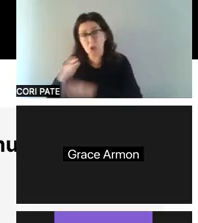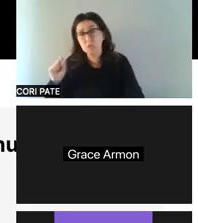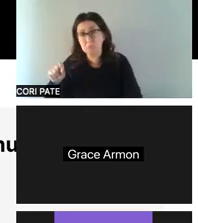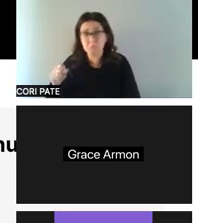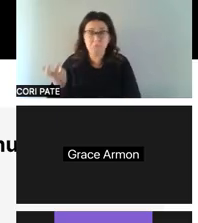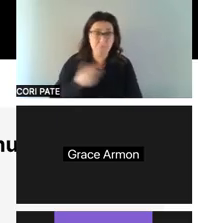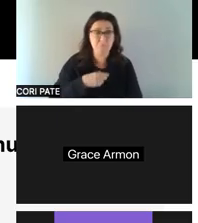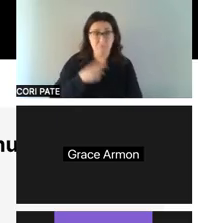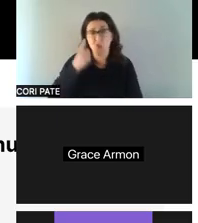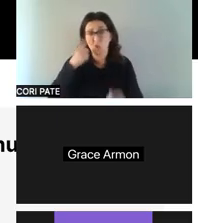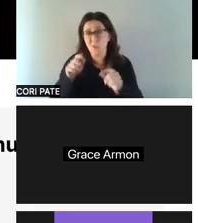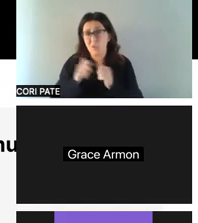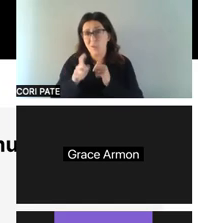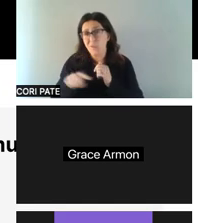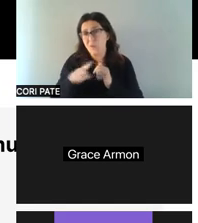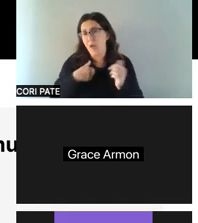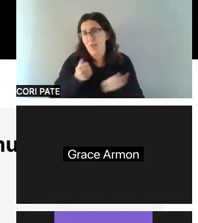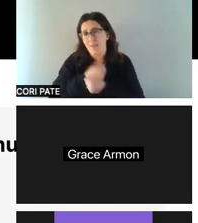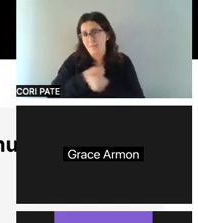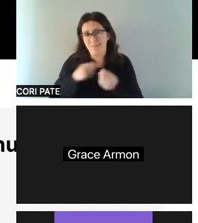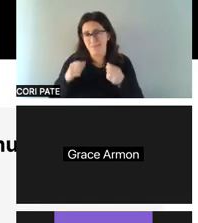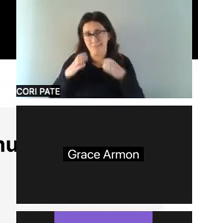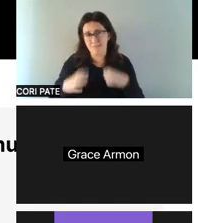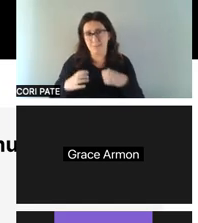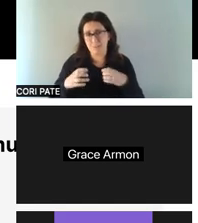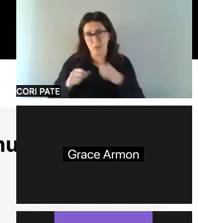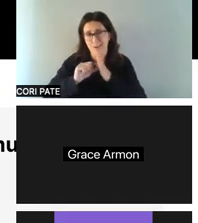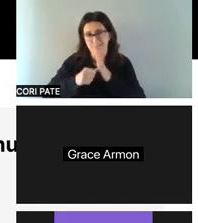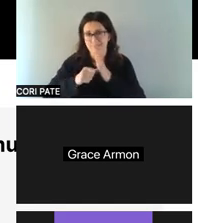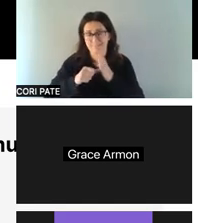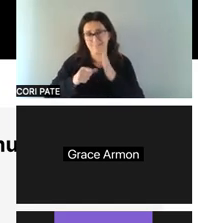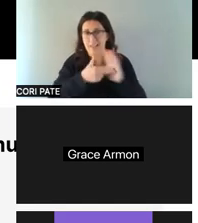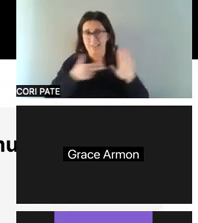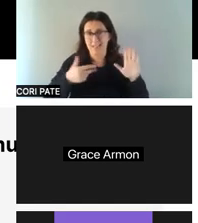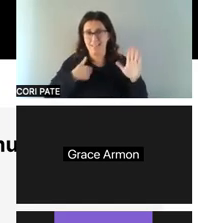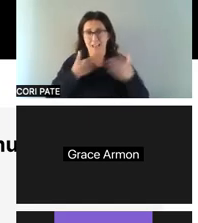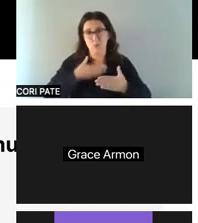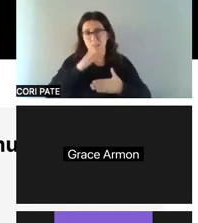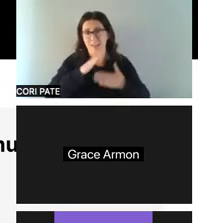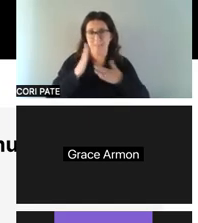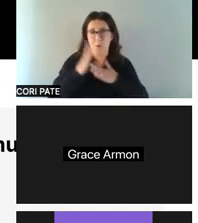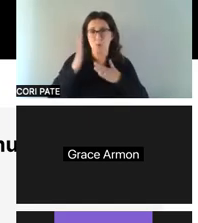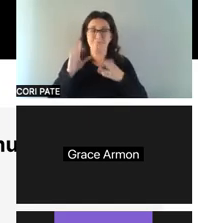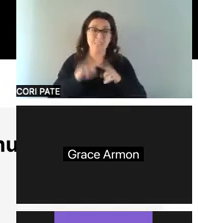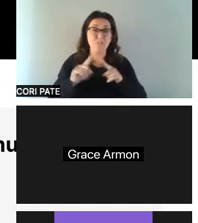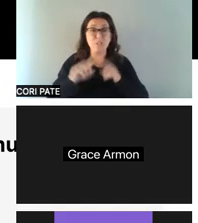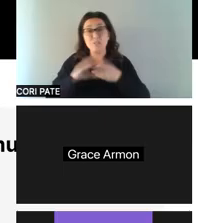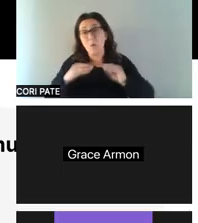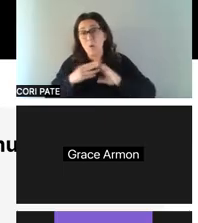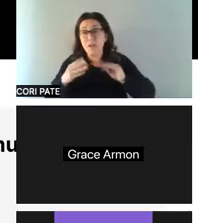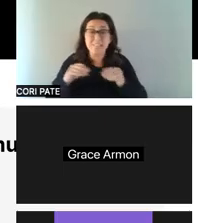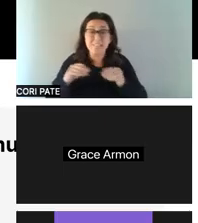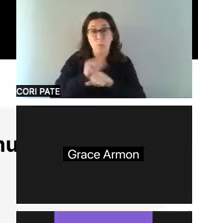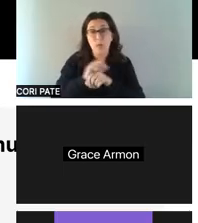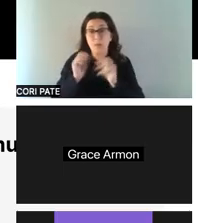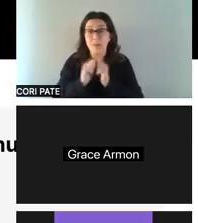I would agree. For me, the customer highlights I enjoy those the most. I enjoy seeing the different stories, working with the employment specialists to hear